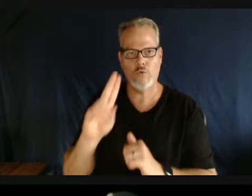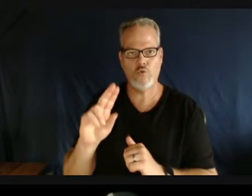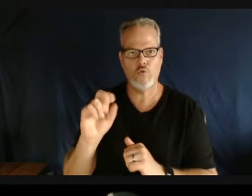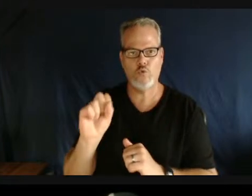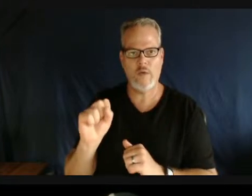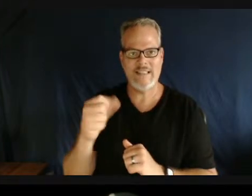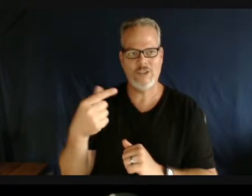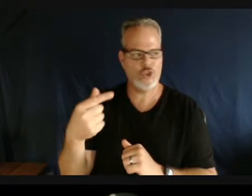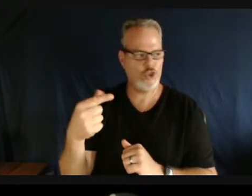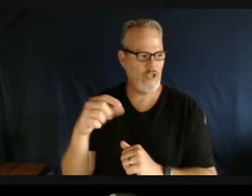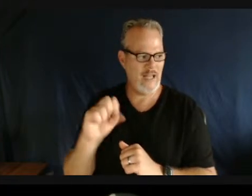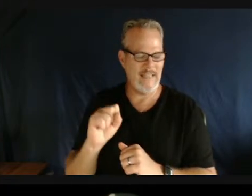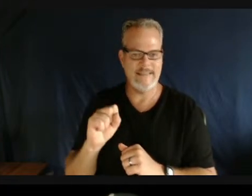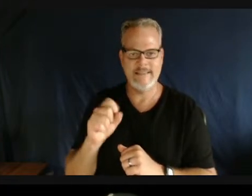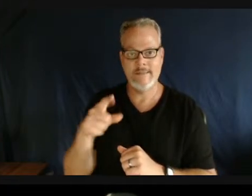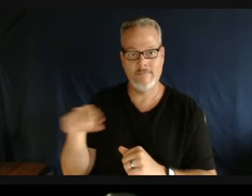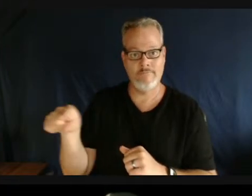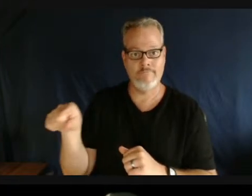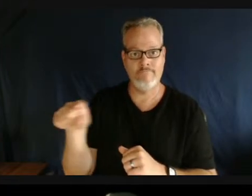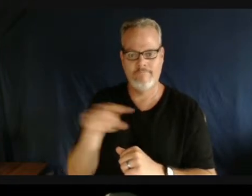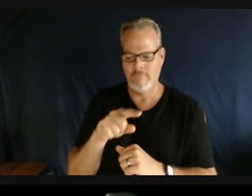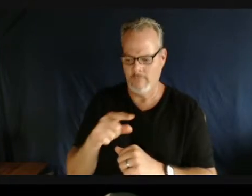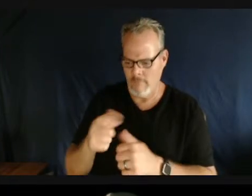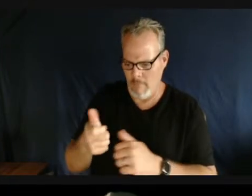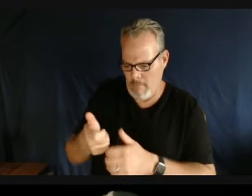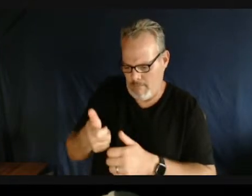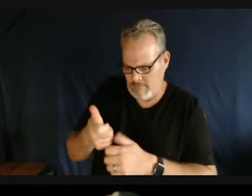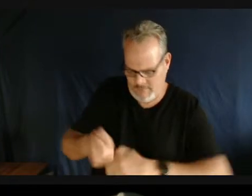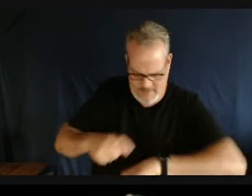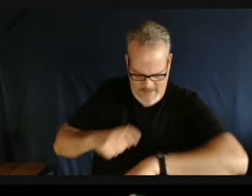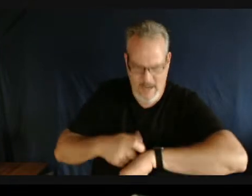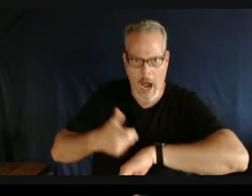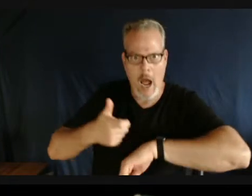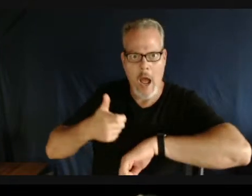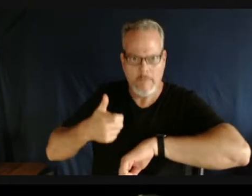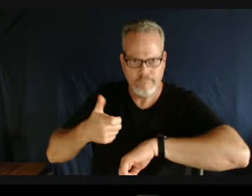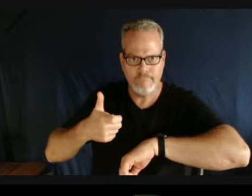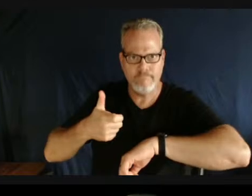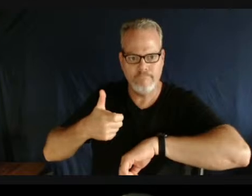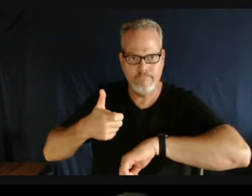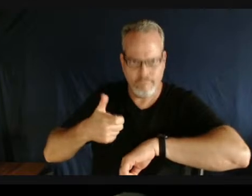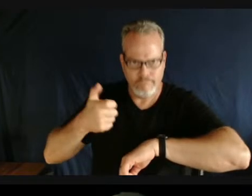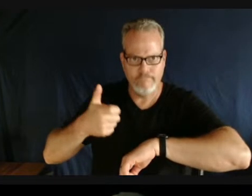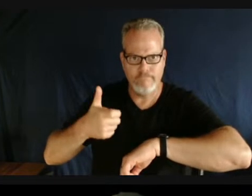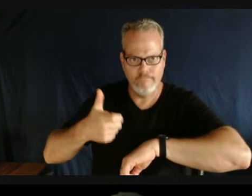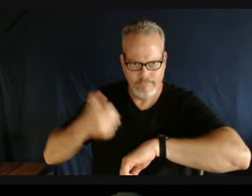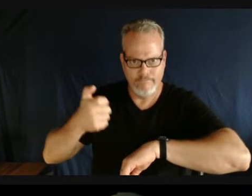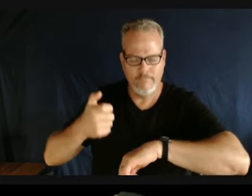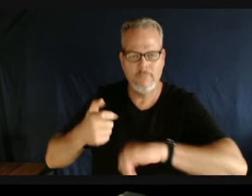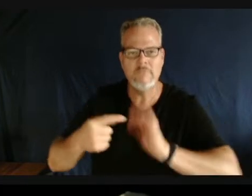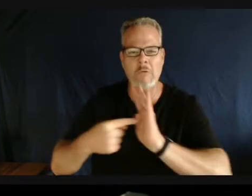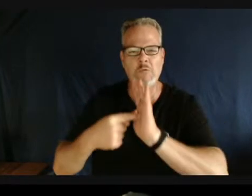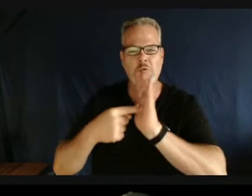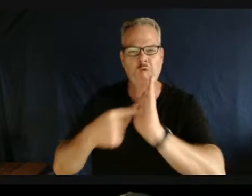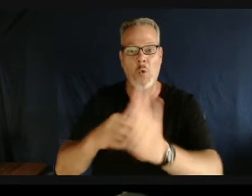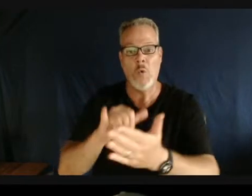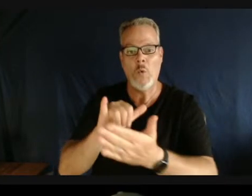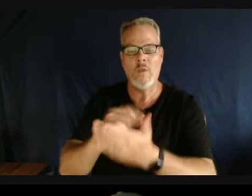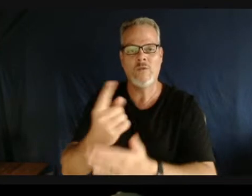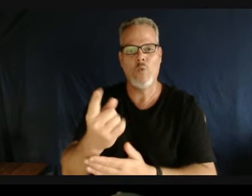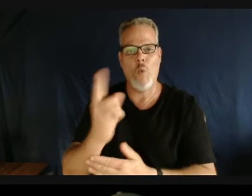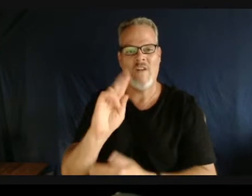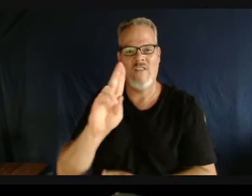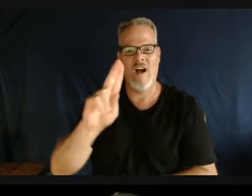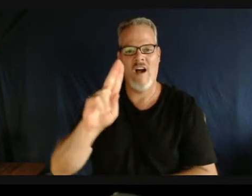is timing the start of each episode. So I thought it'd be useful to, for example, pull up one of these updates that we've